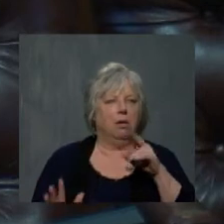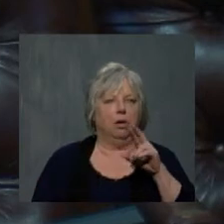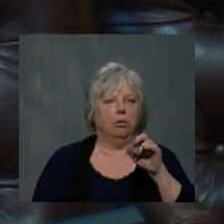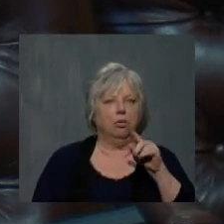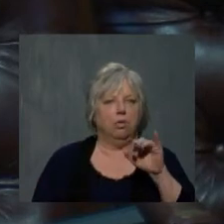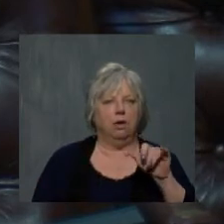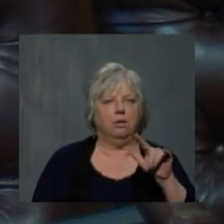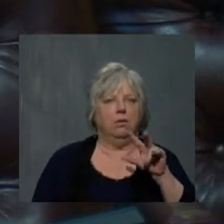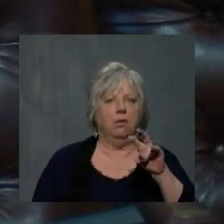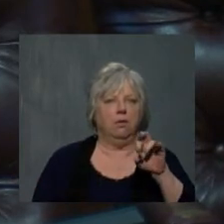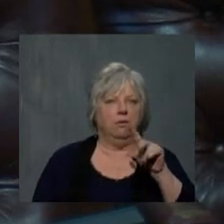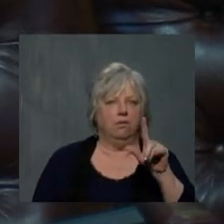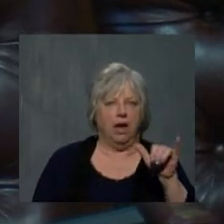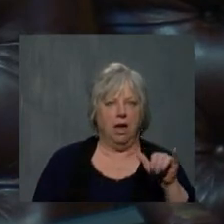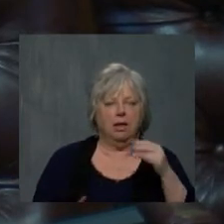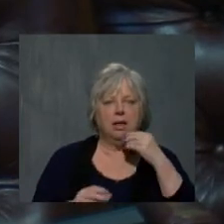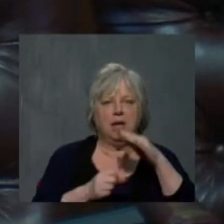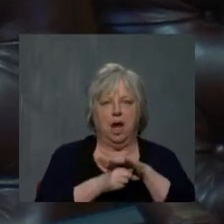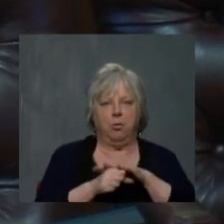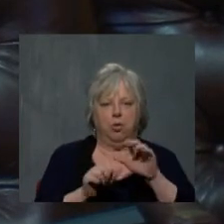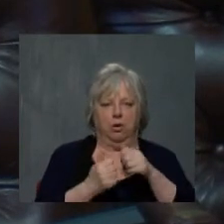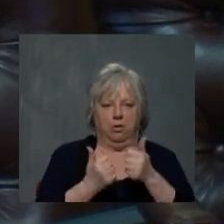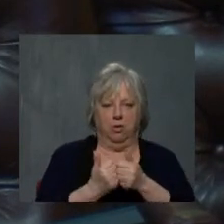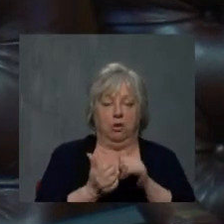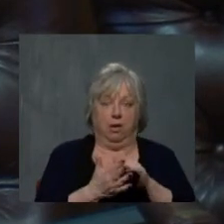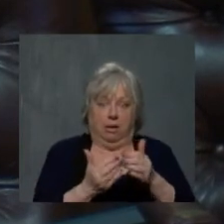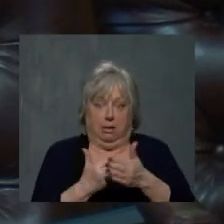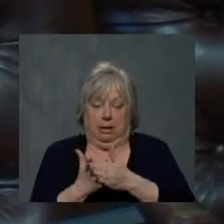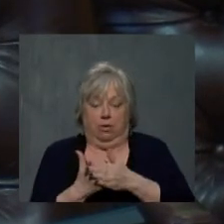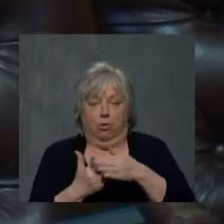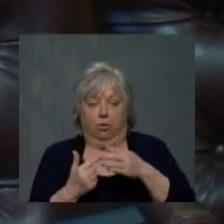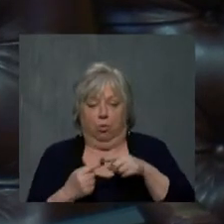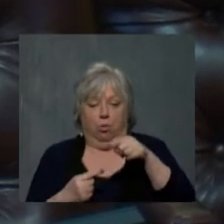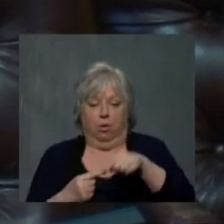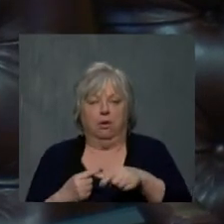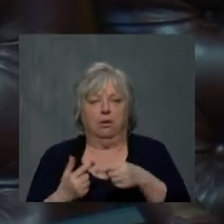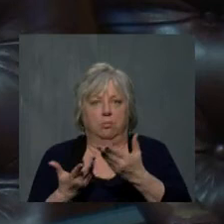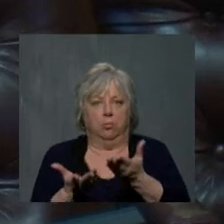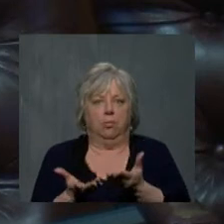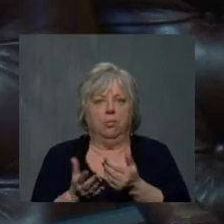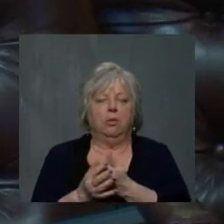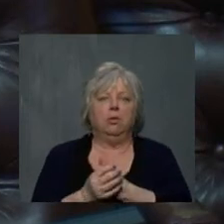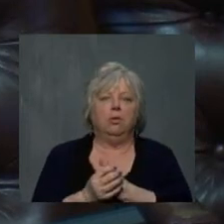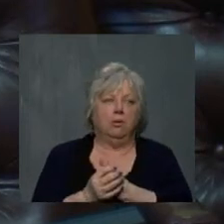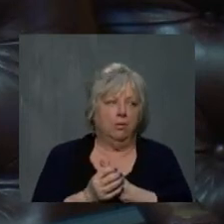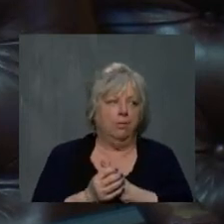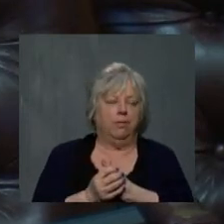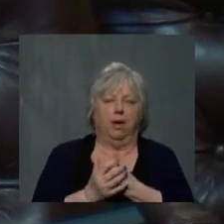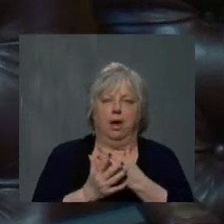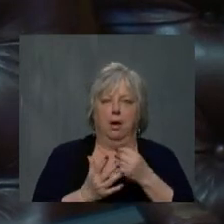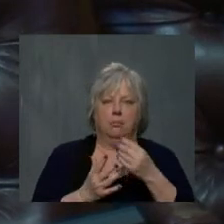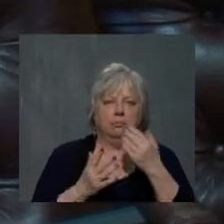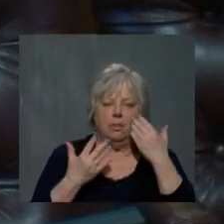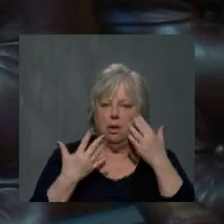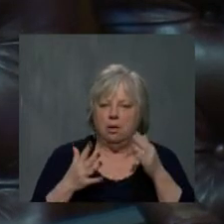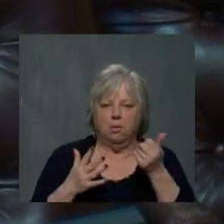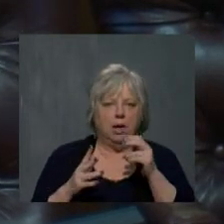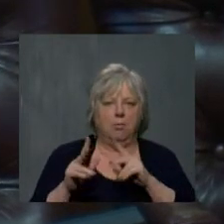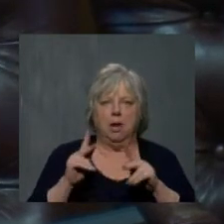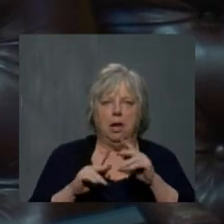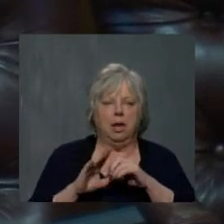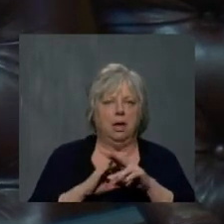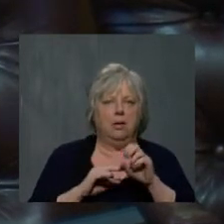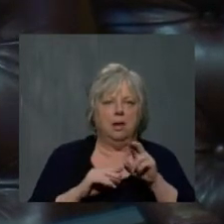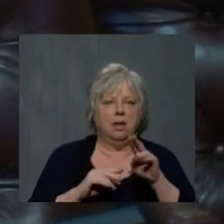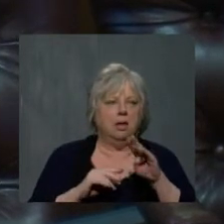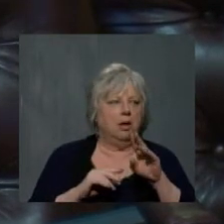Valley Neighborhood Association, which is very near to where this is, and I didn't know anybody in the